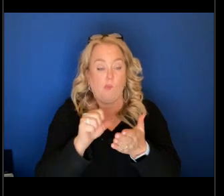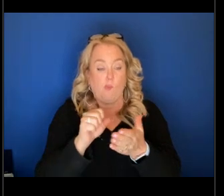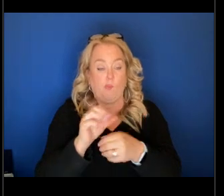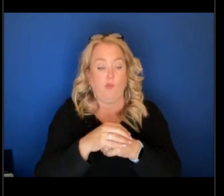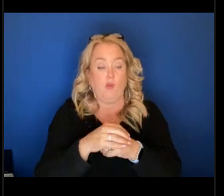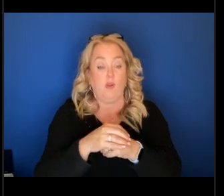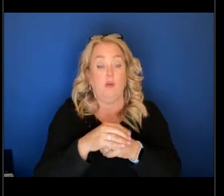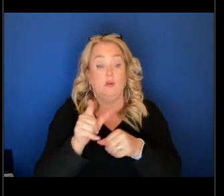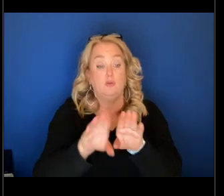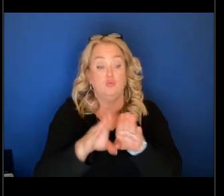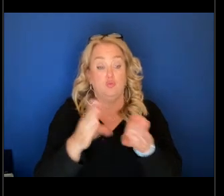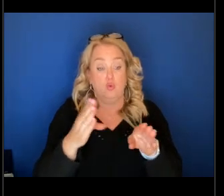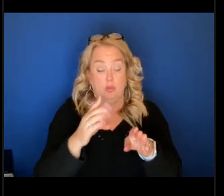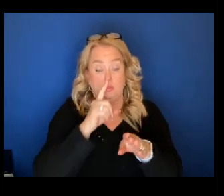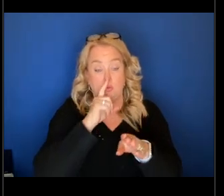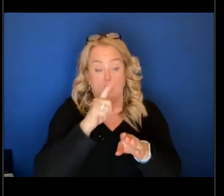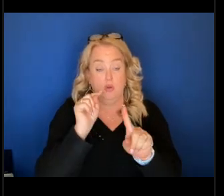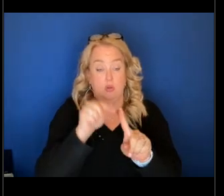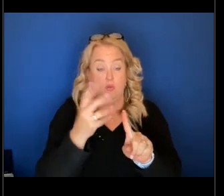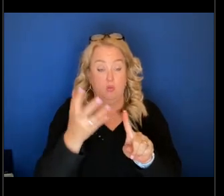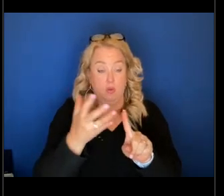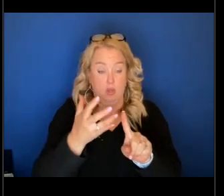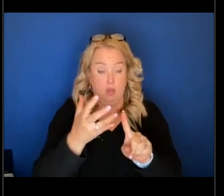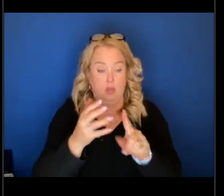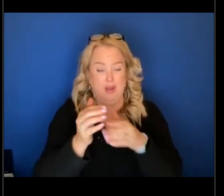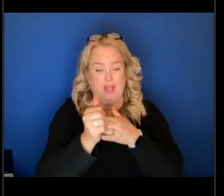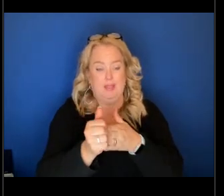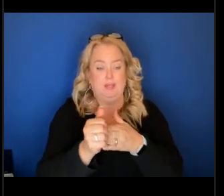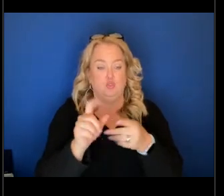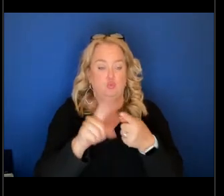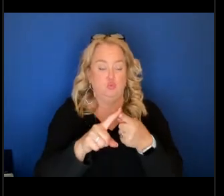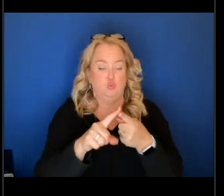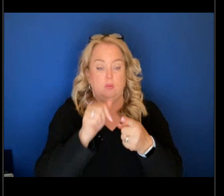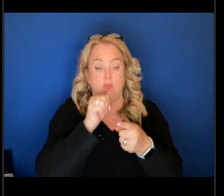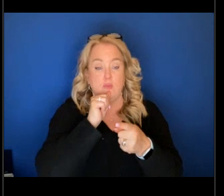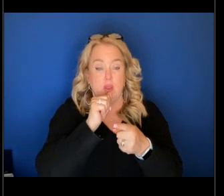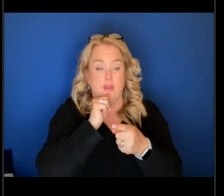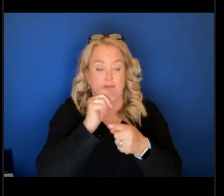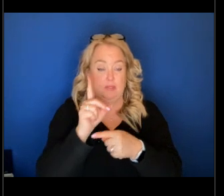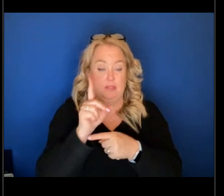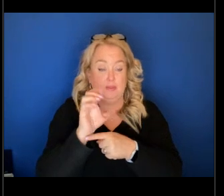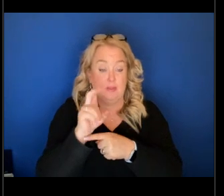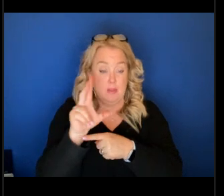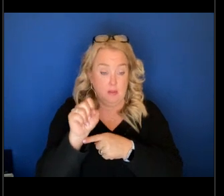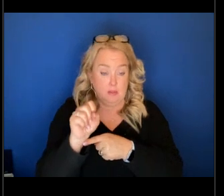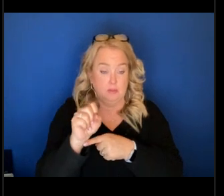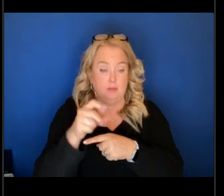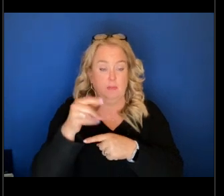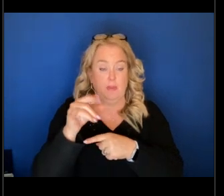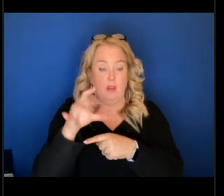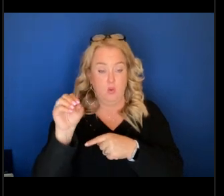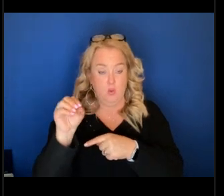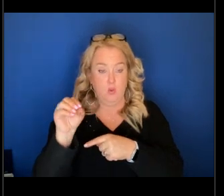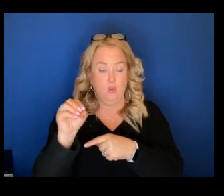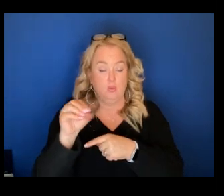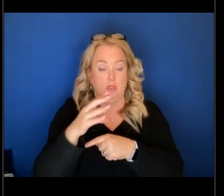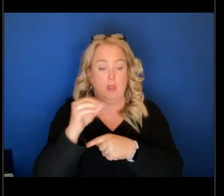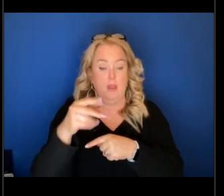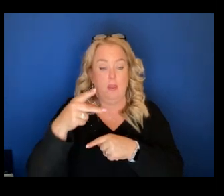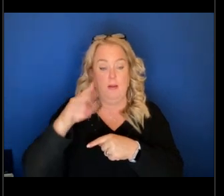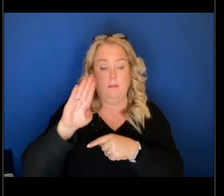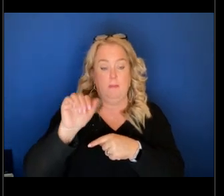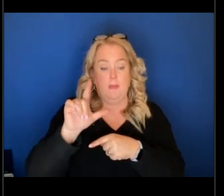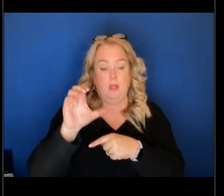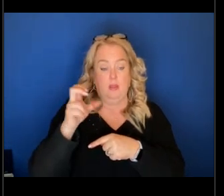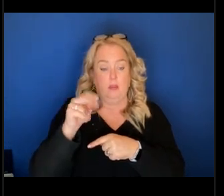Secondary doors include doors that lead to private decks, patios, and